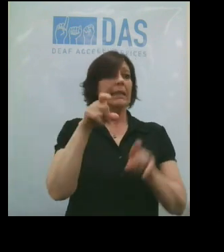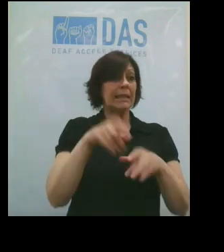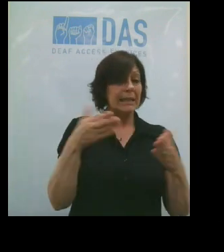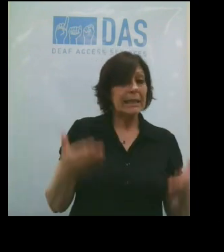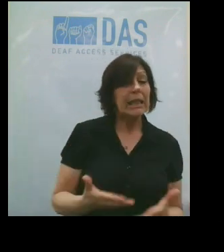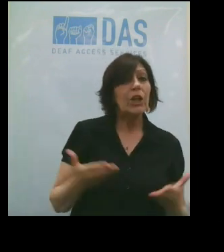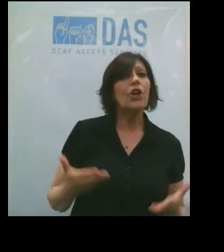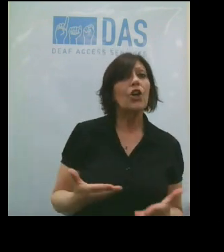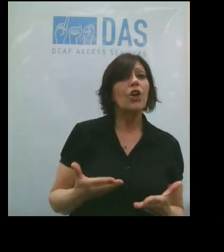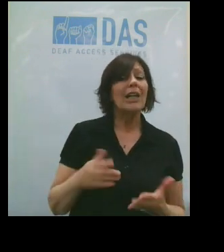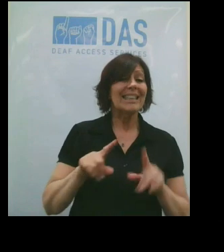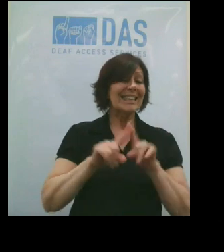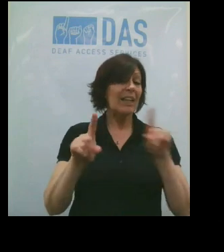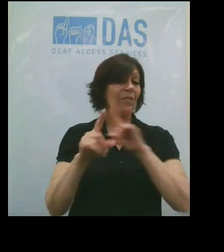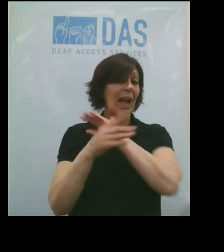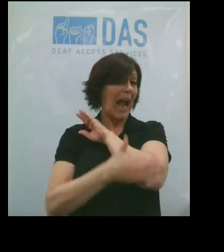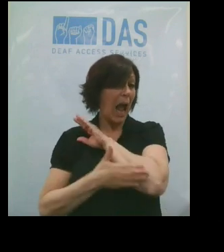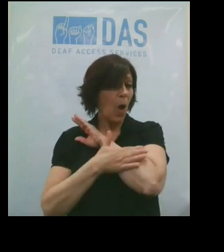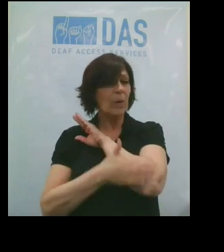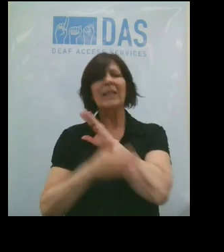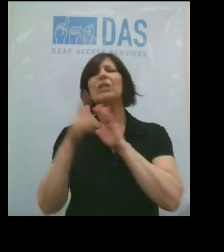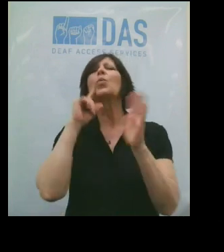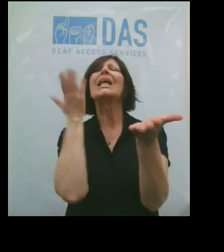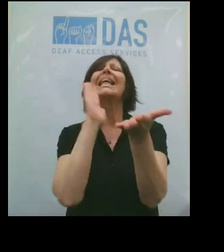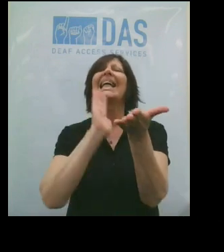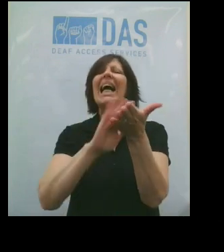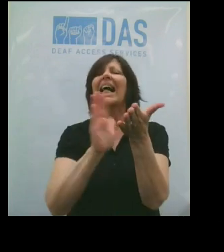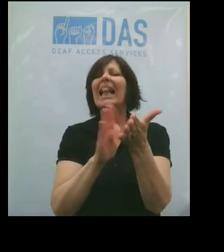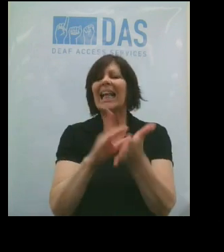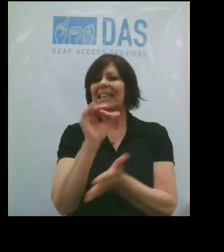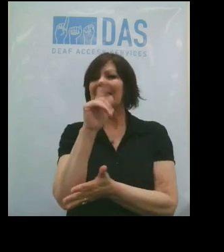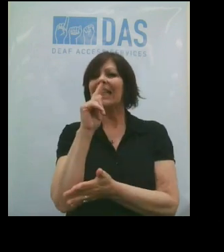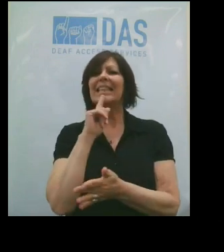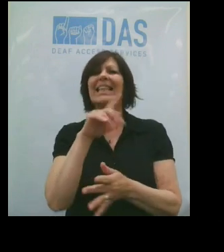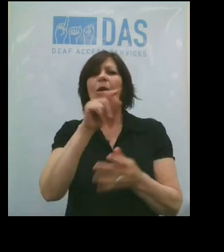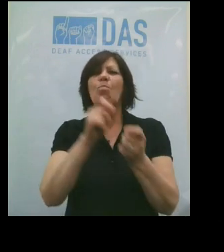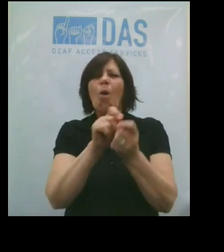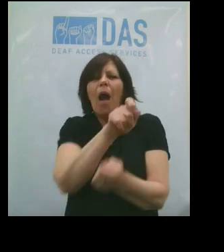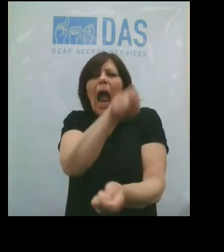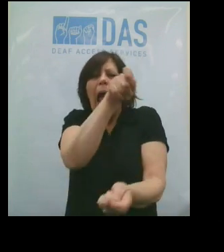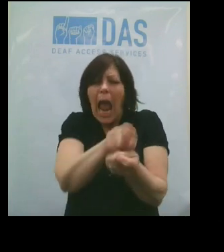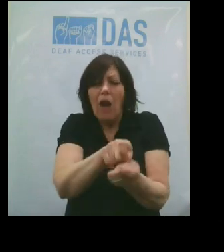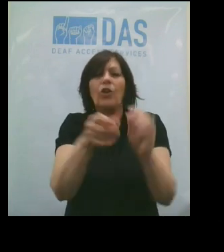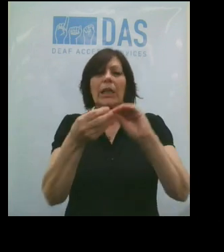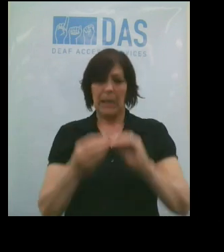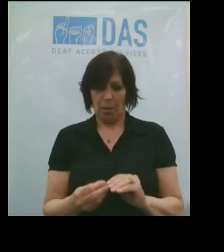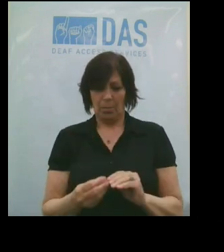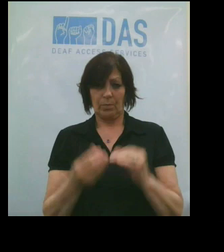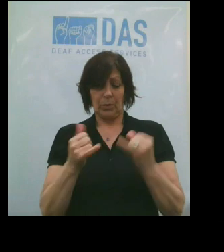someone in Niagara County who tests in Erie County or elsewhere. So there actually are